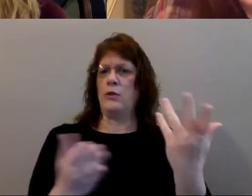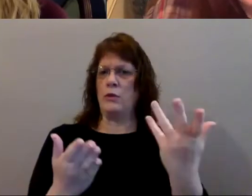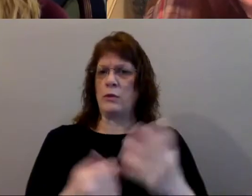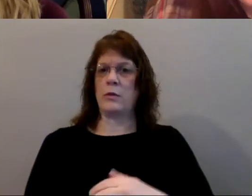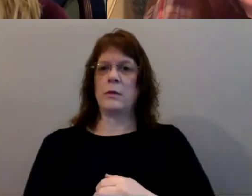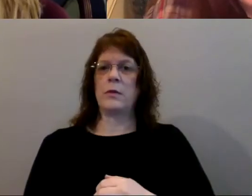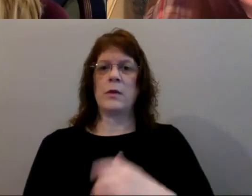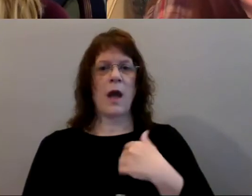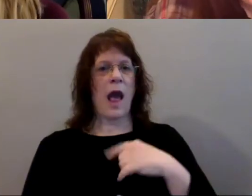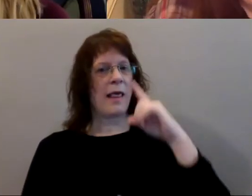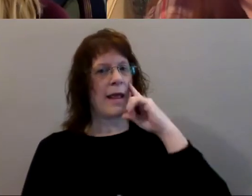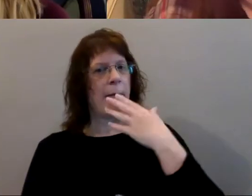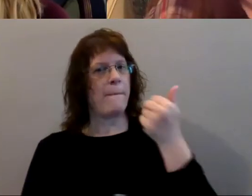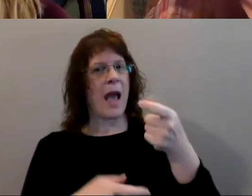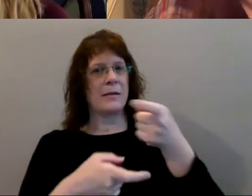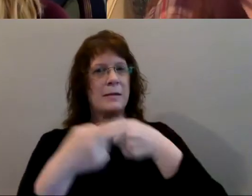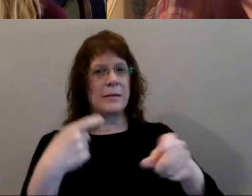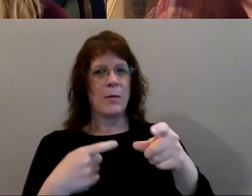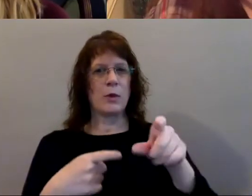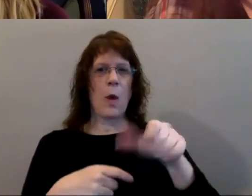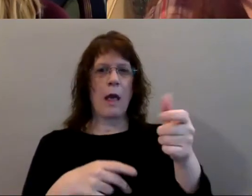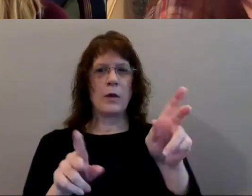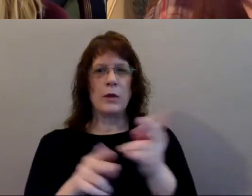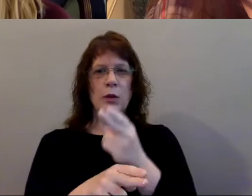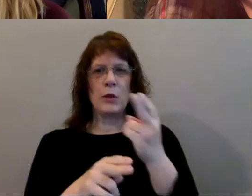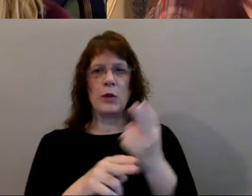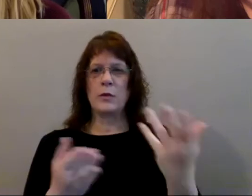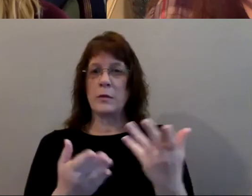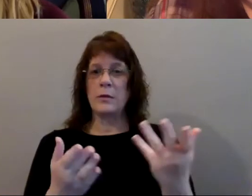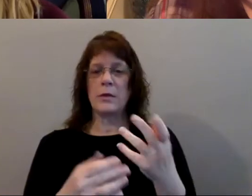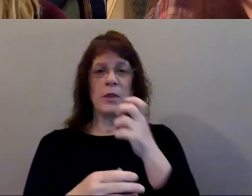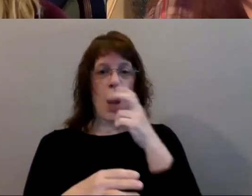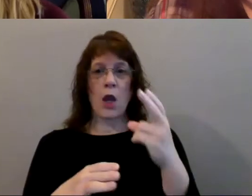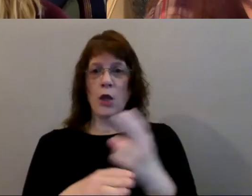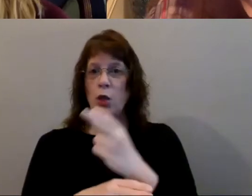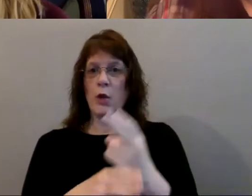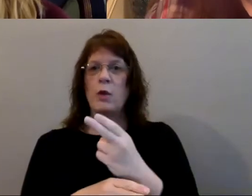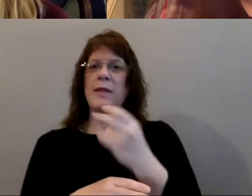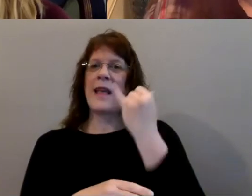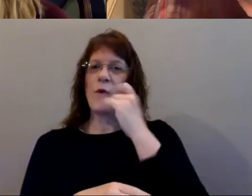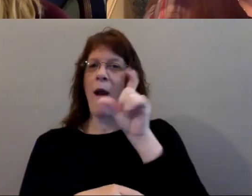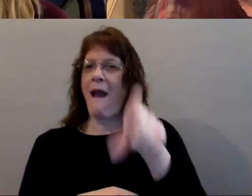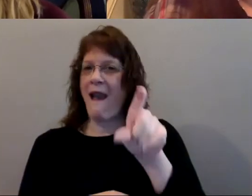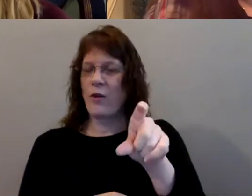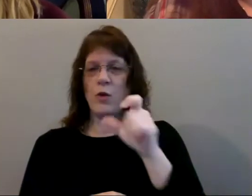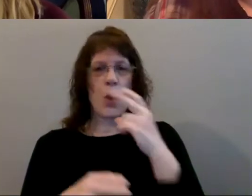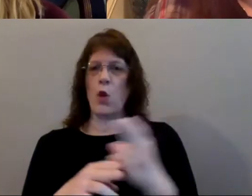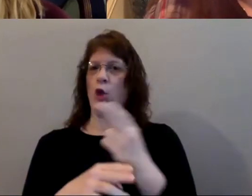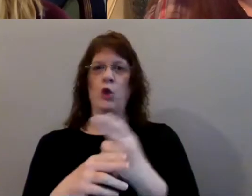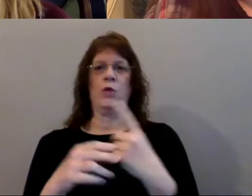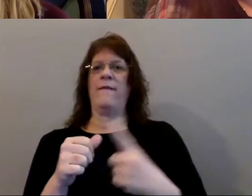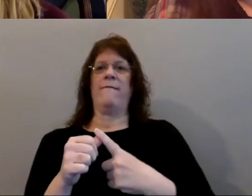I think the best substitute is to not use what you don't have to in the first place first.